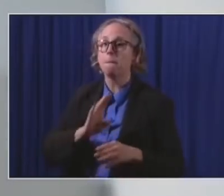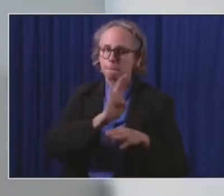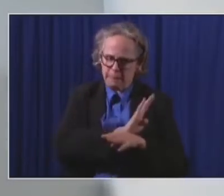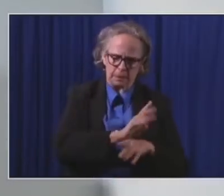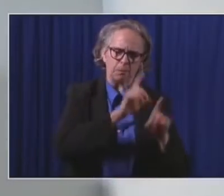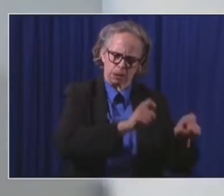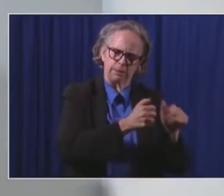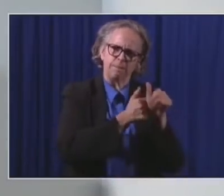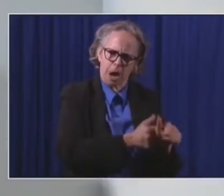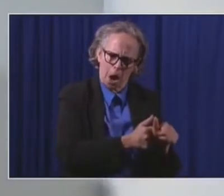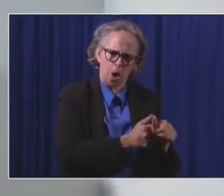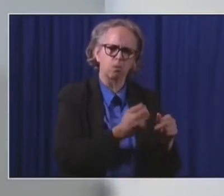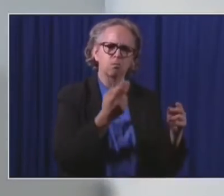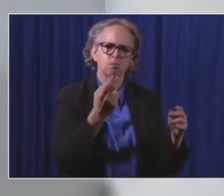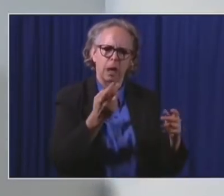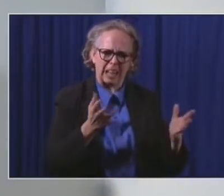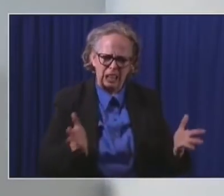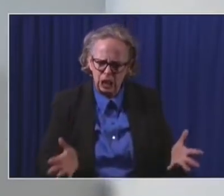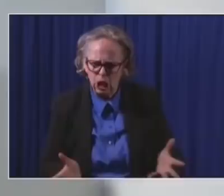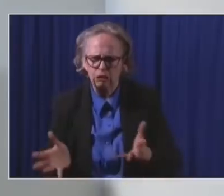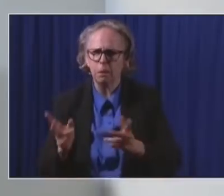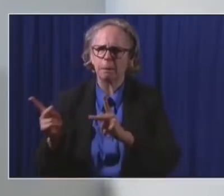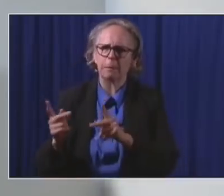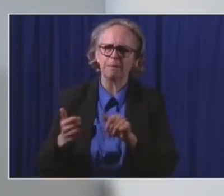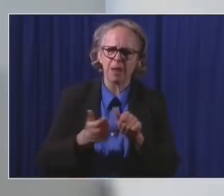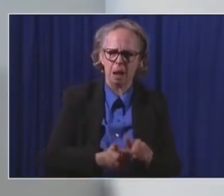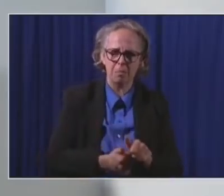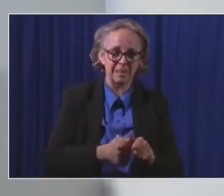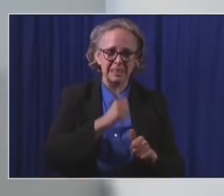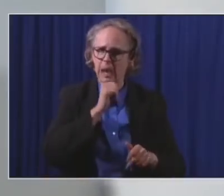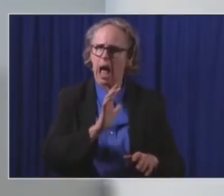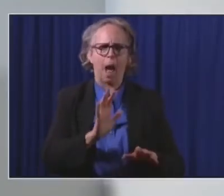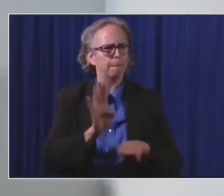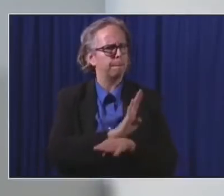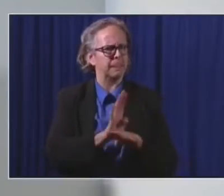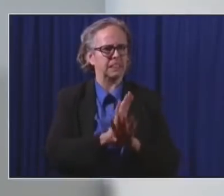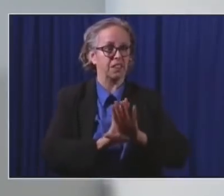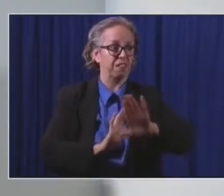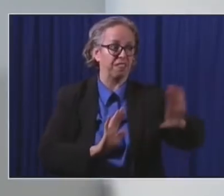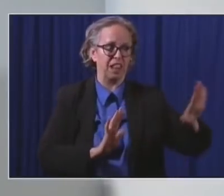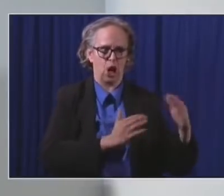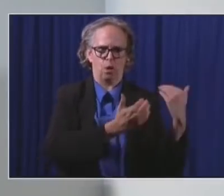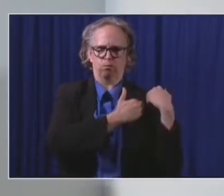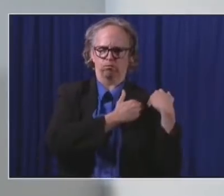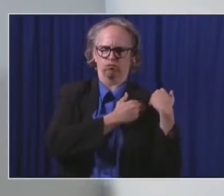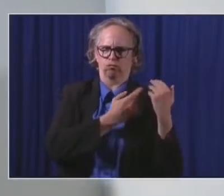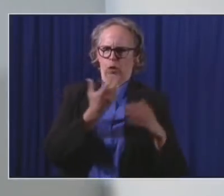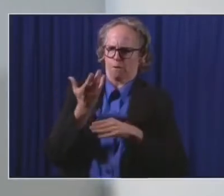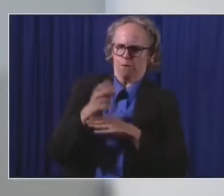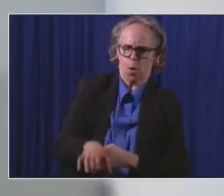enforce this. This is up to state and local officials. It's not on the business to enforce it, but it is up to the business to